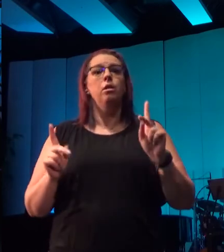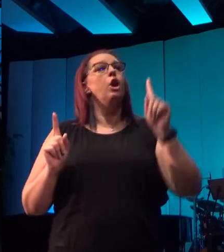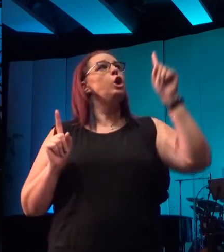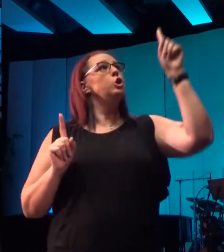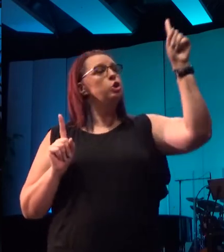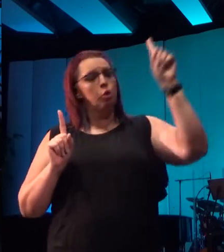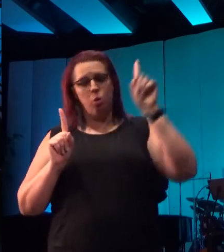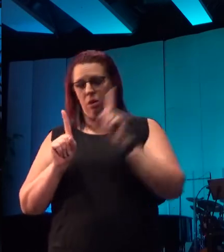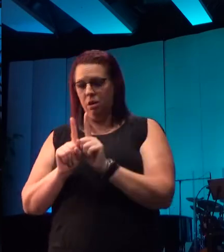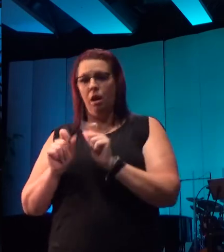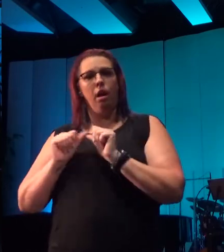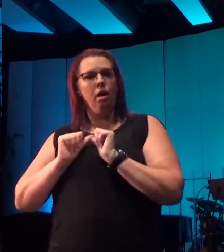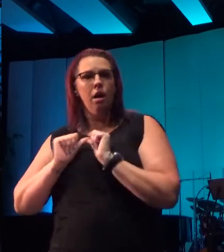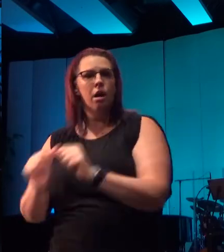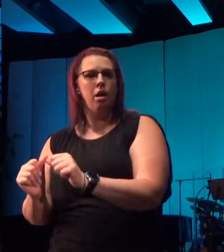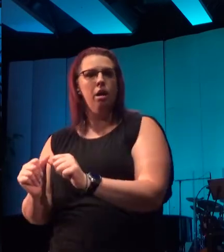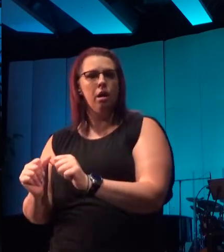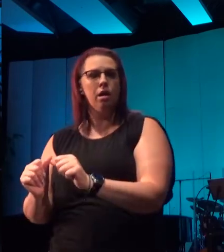me.